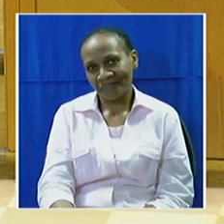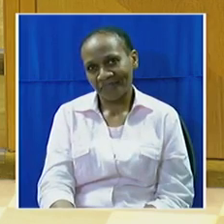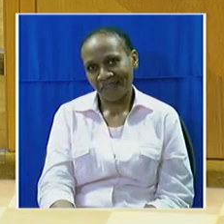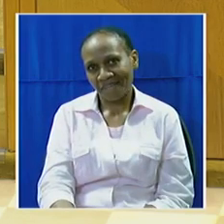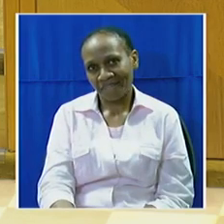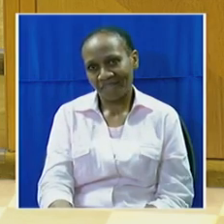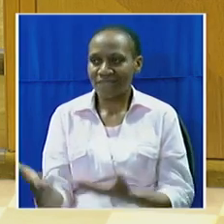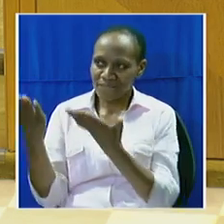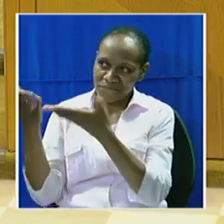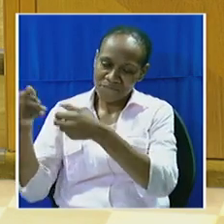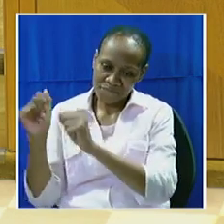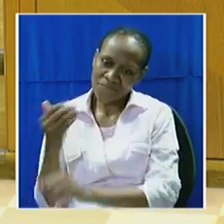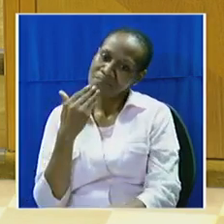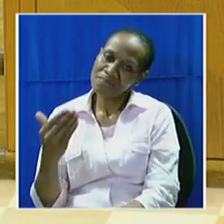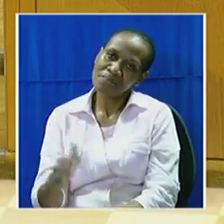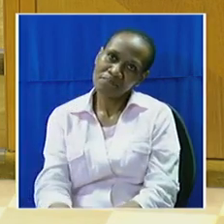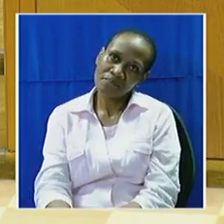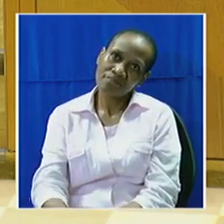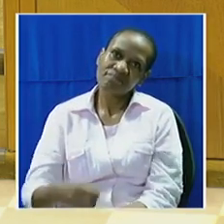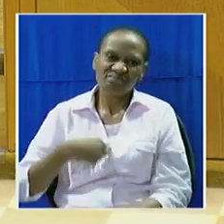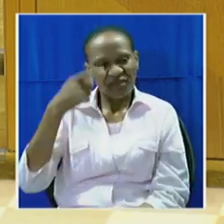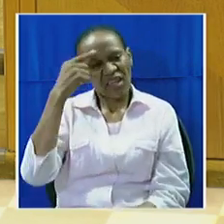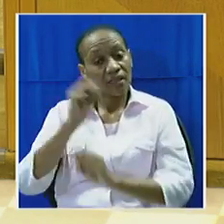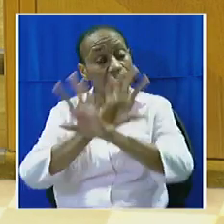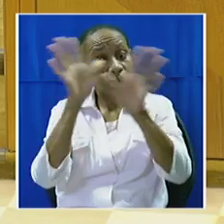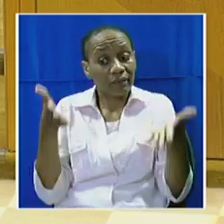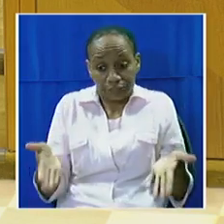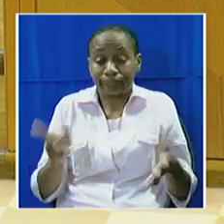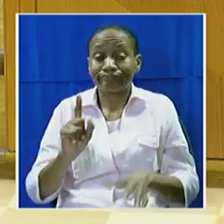Thank you, Honorable House Chair. I think what is very clear here,